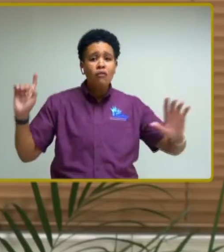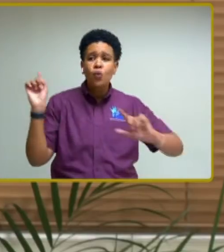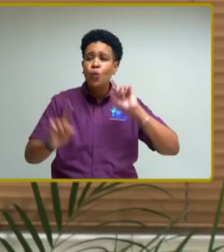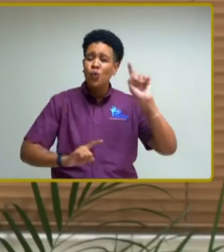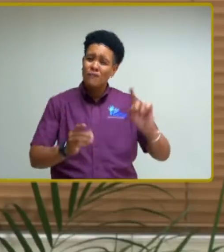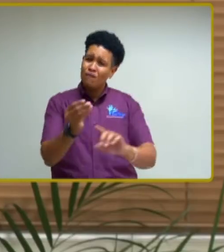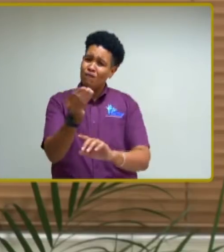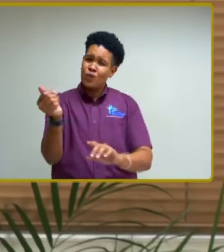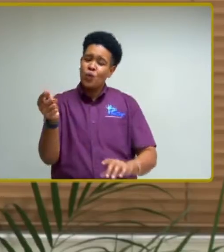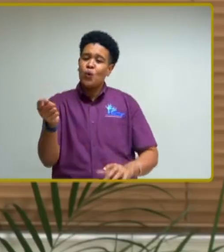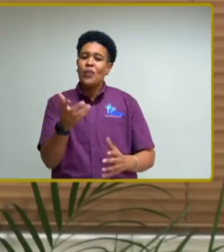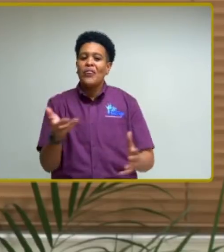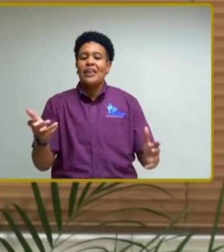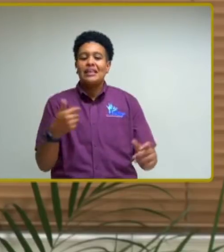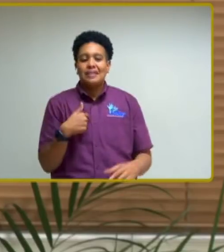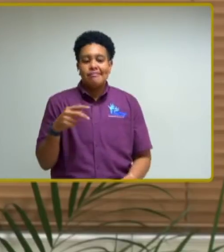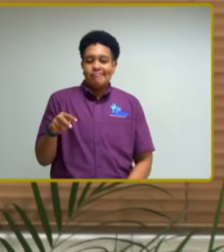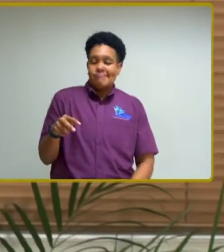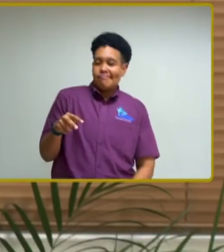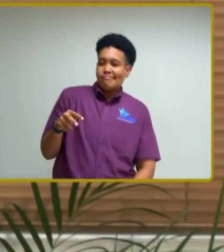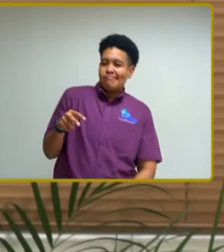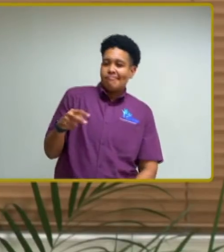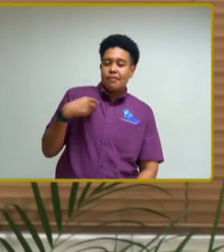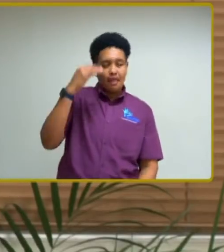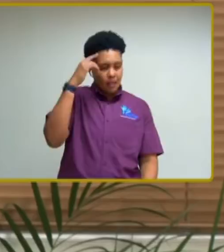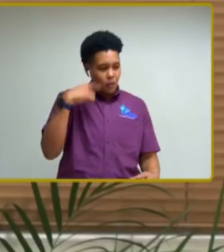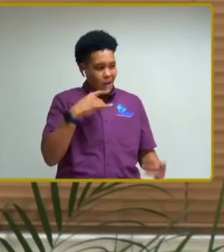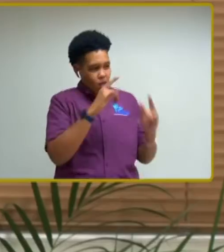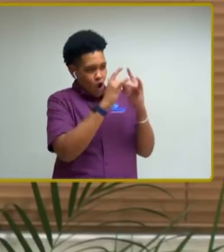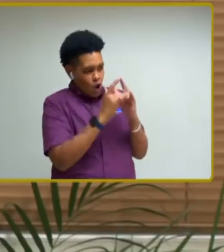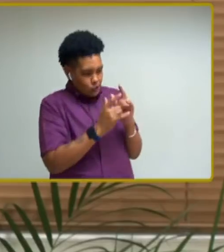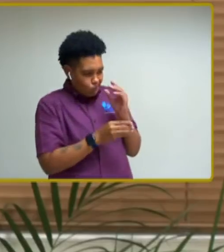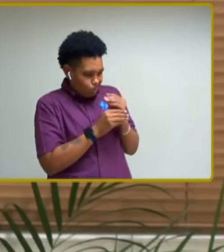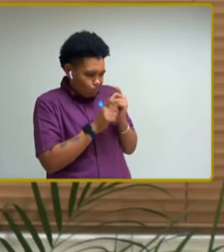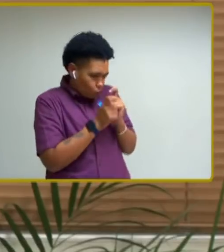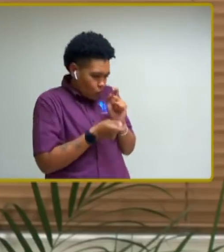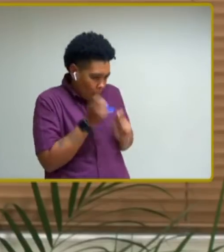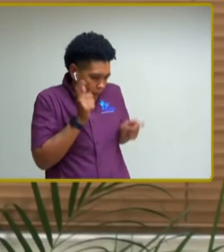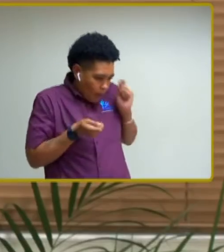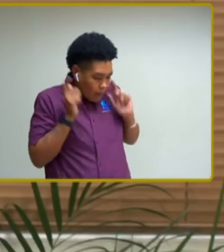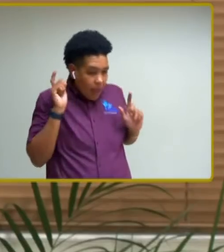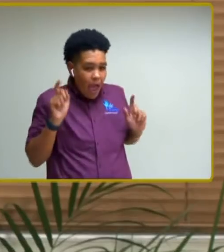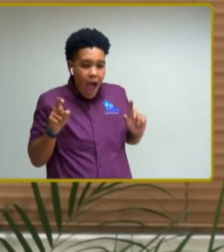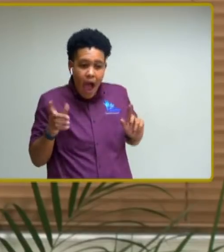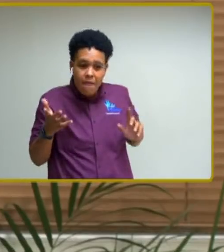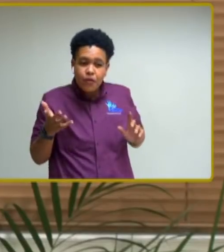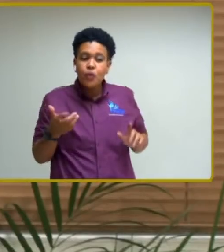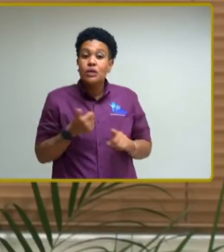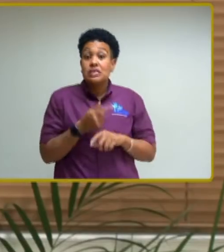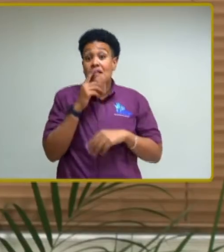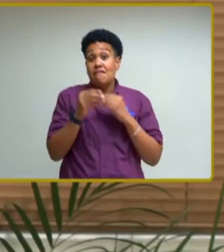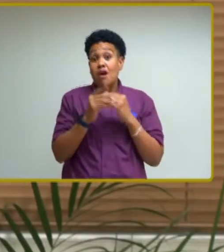were a few things that I think we have to adjust a bit, where we have,